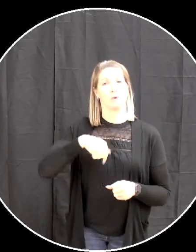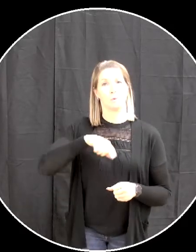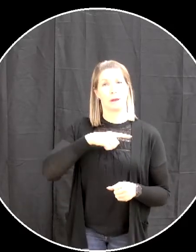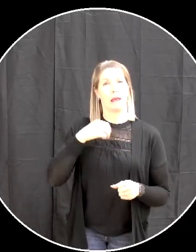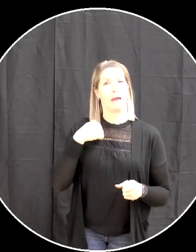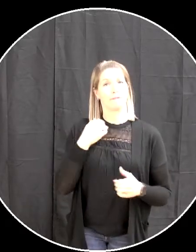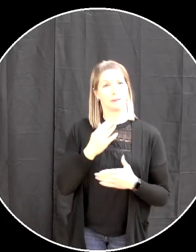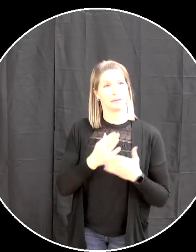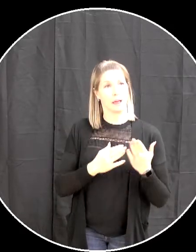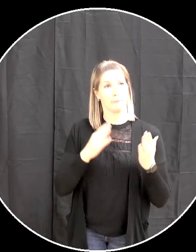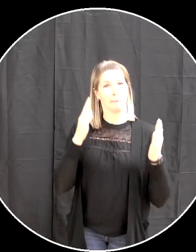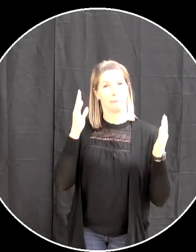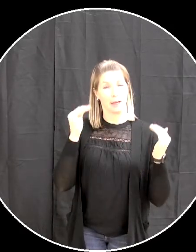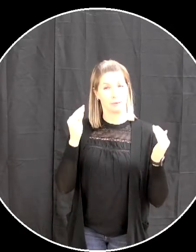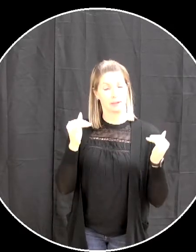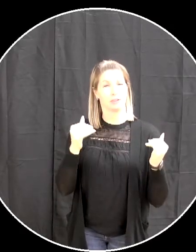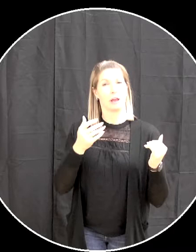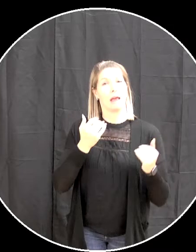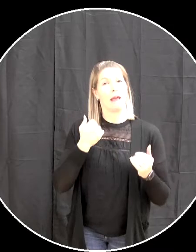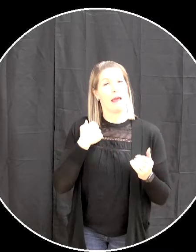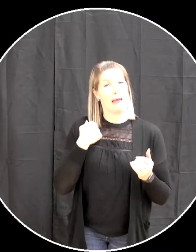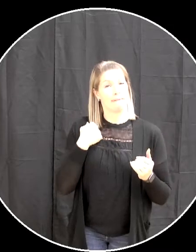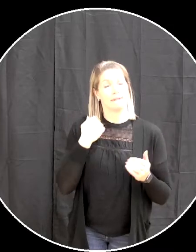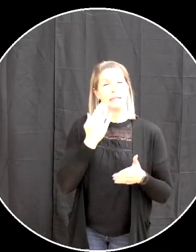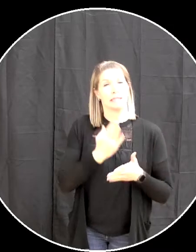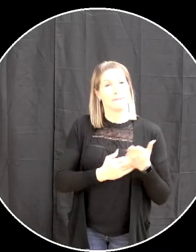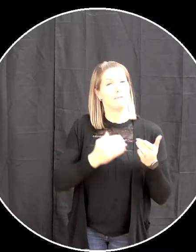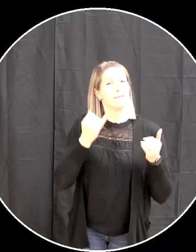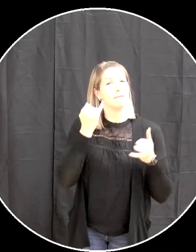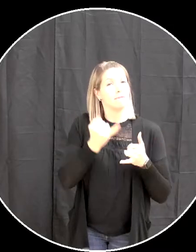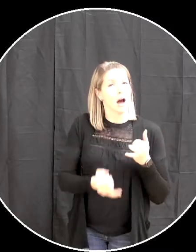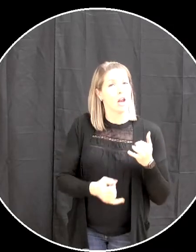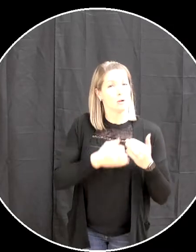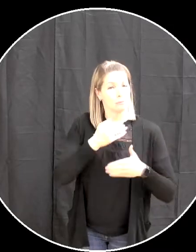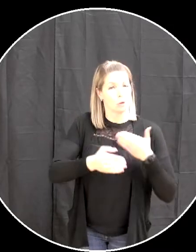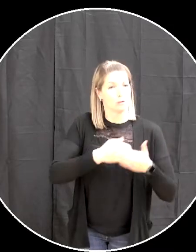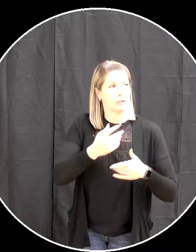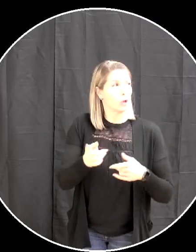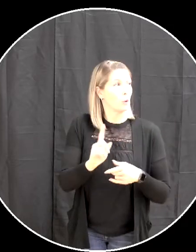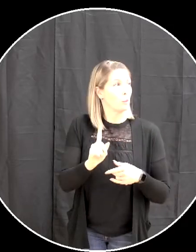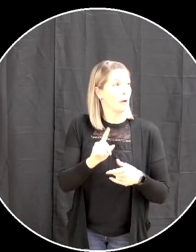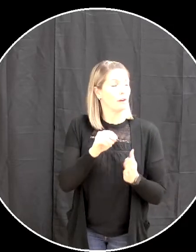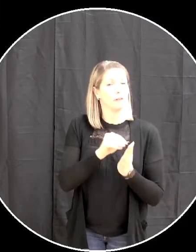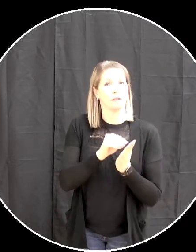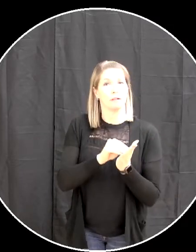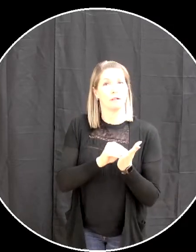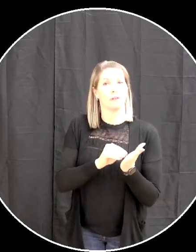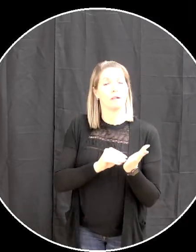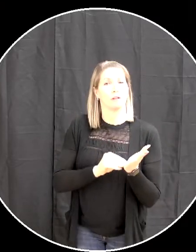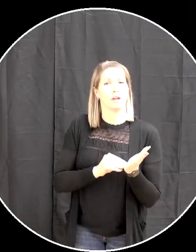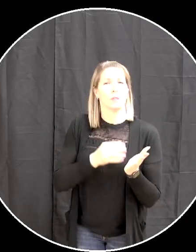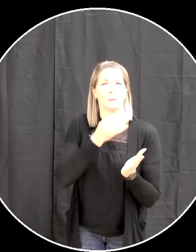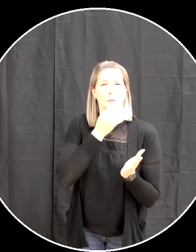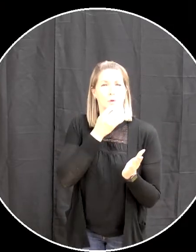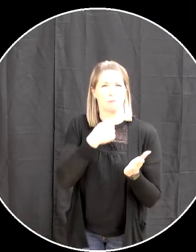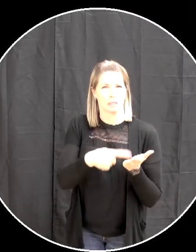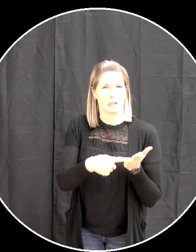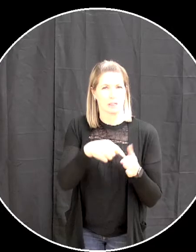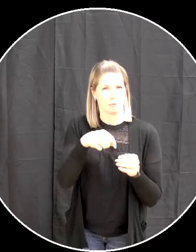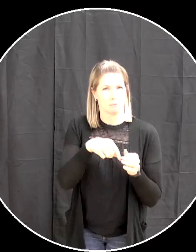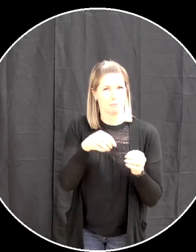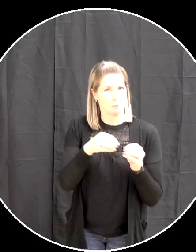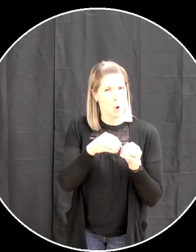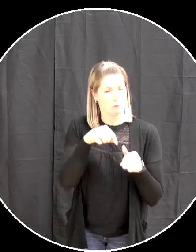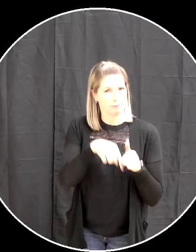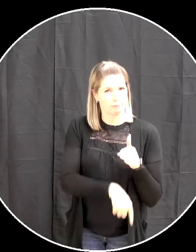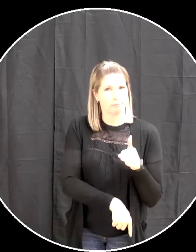some final procedures that we have to perform, and those are listed under the open items, and I'll talk through those in a minute. Based on our